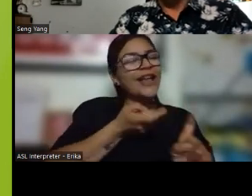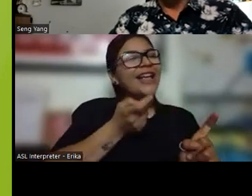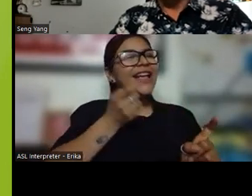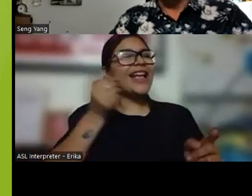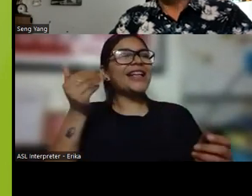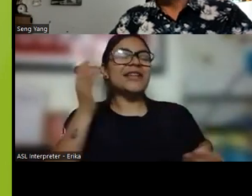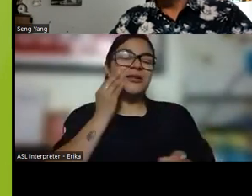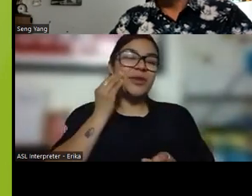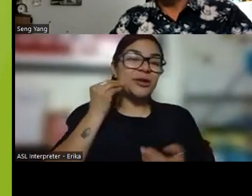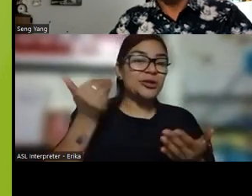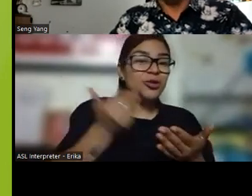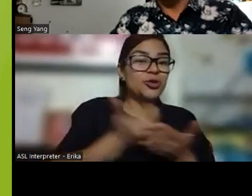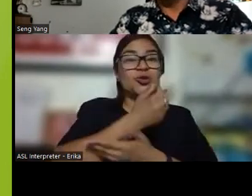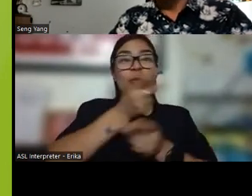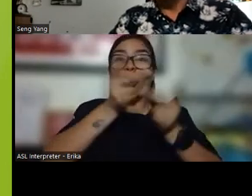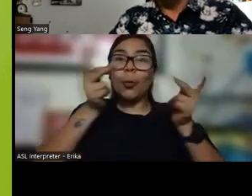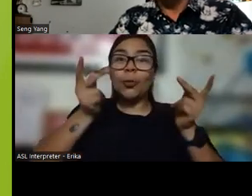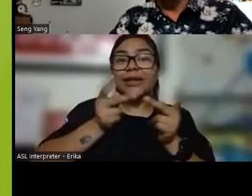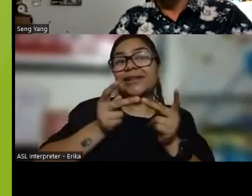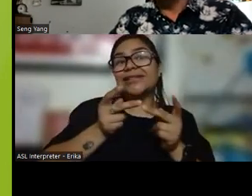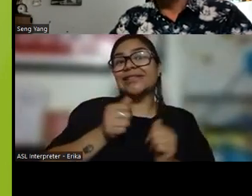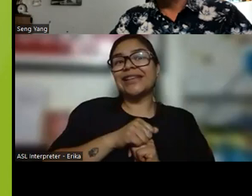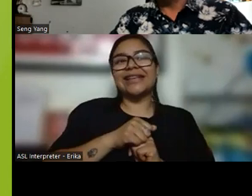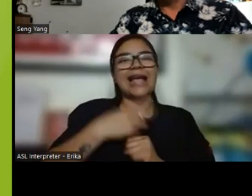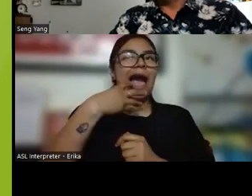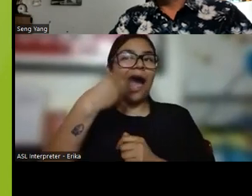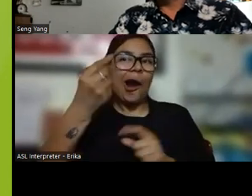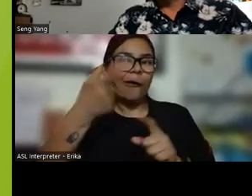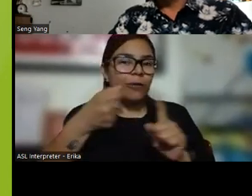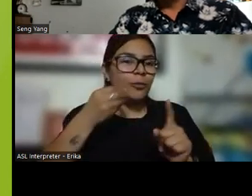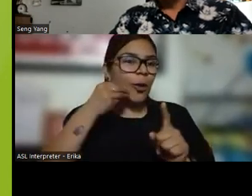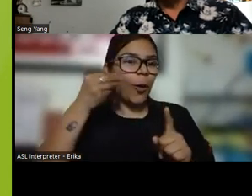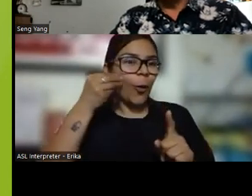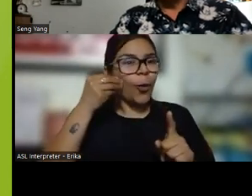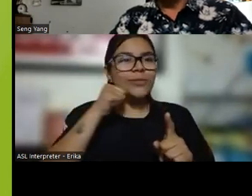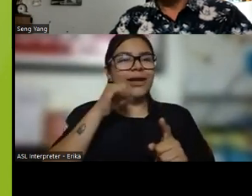be able to walk out of the house or the in the backyard. Next slide.